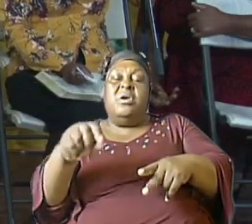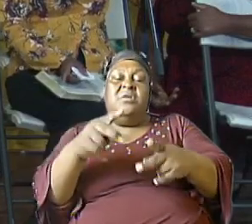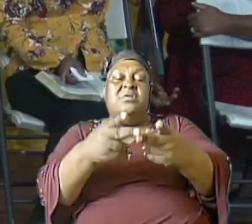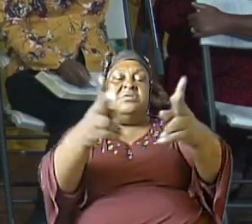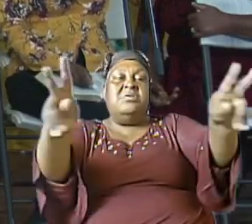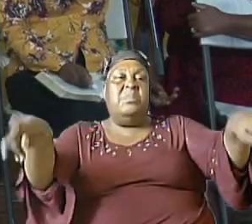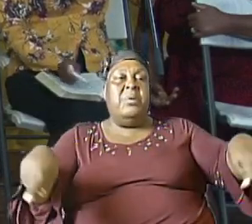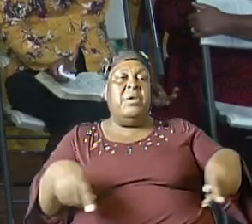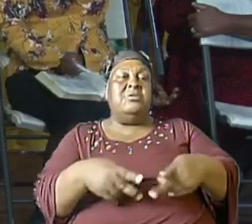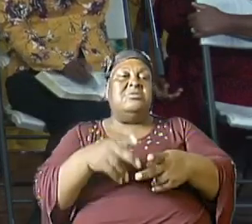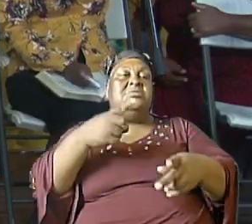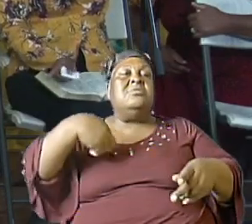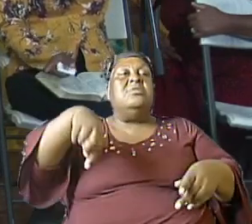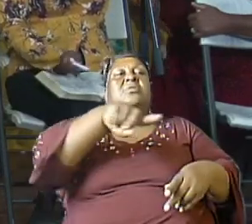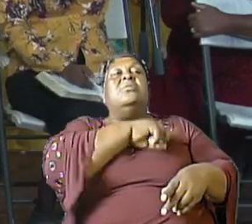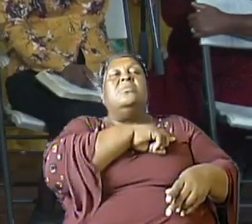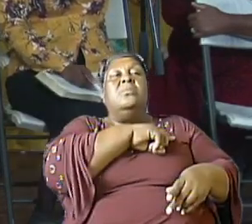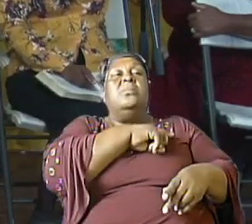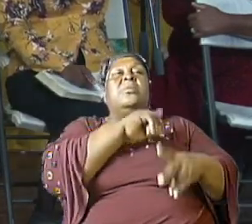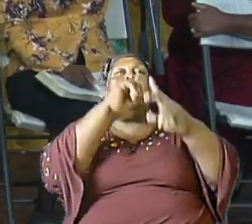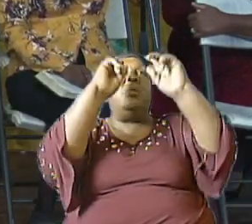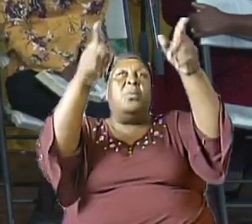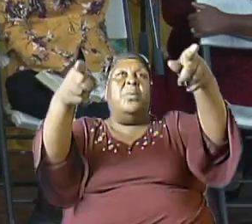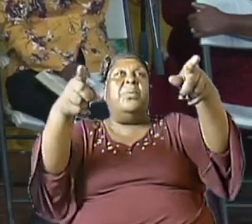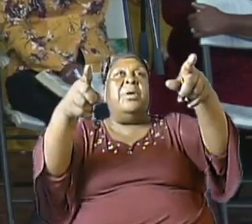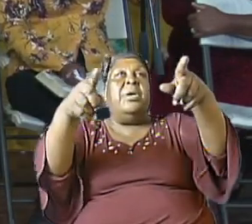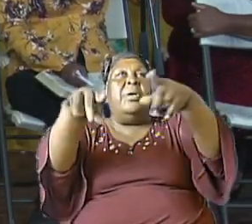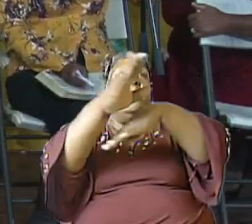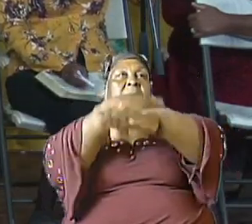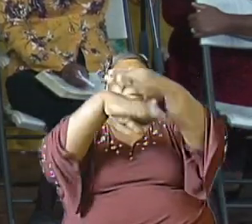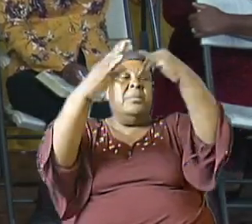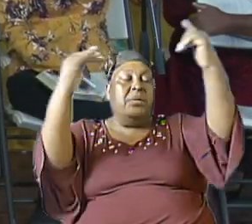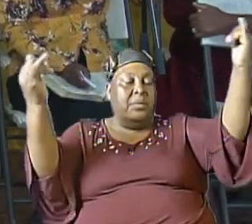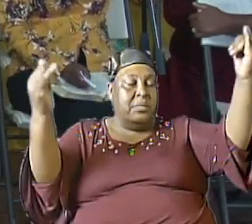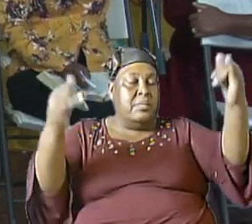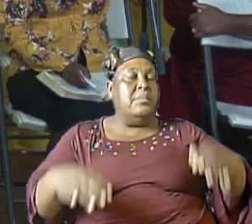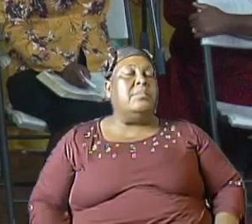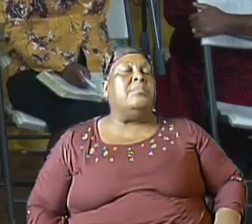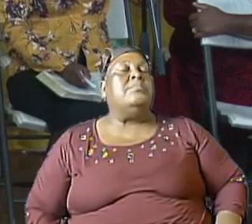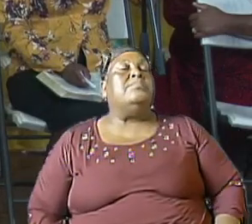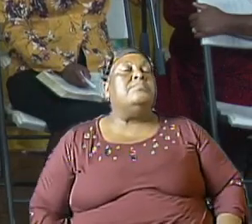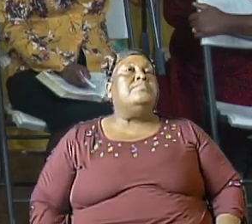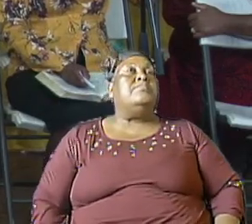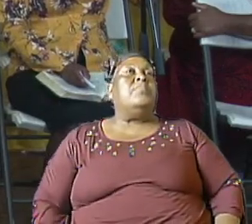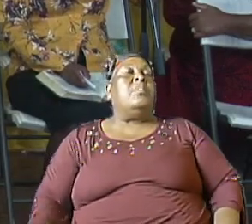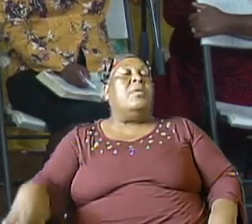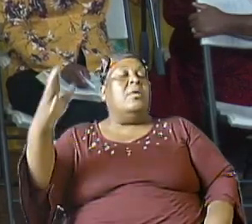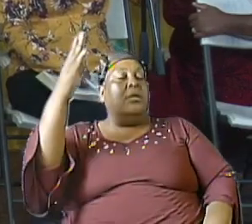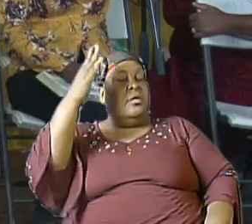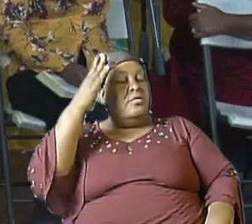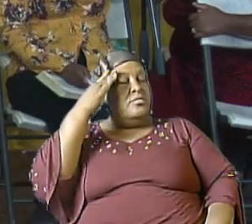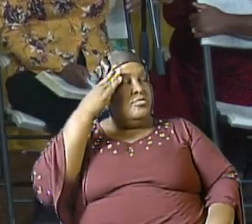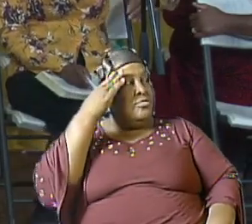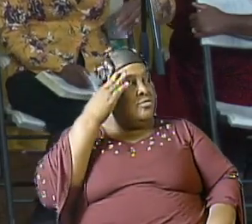is a place that we are marching to. I have known